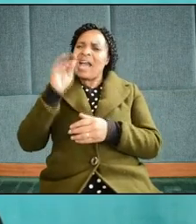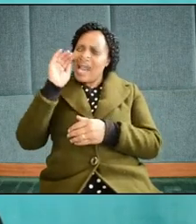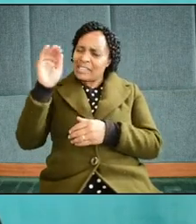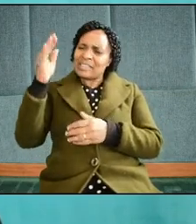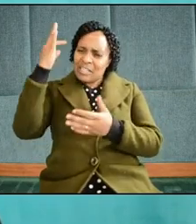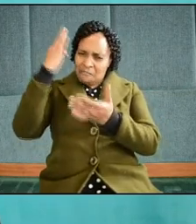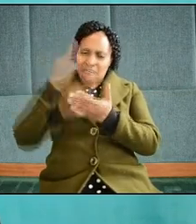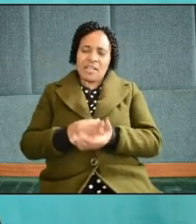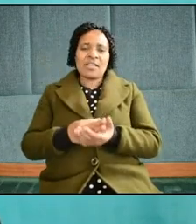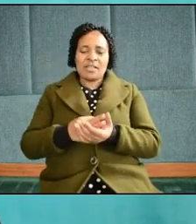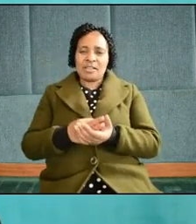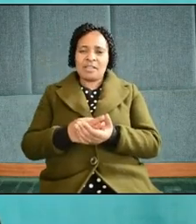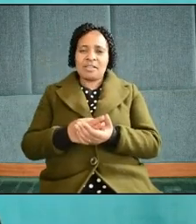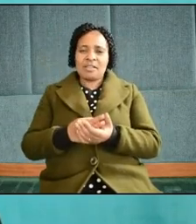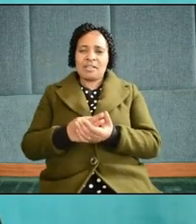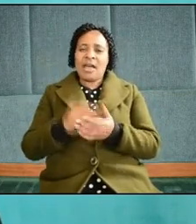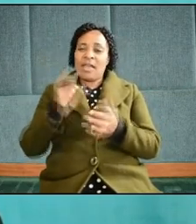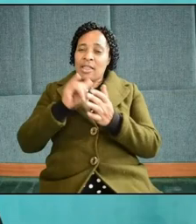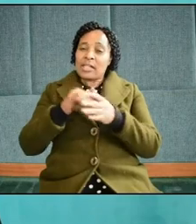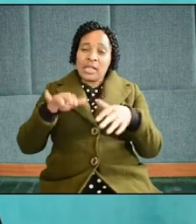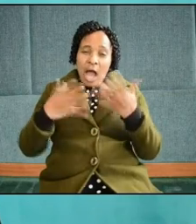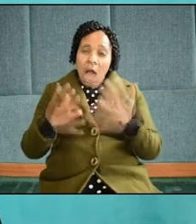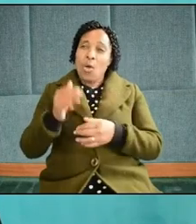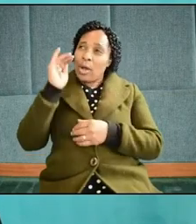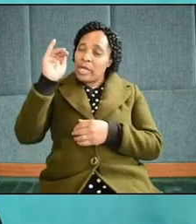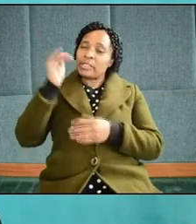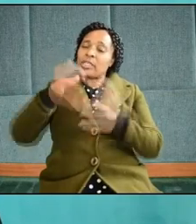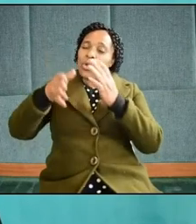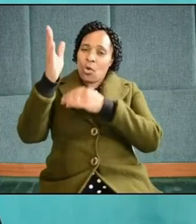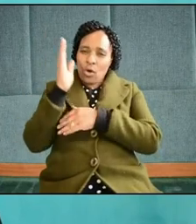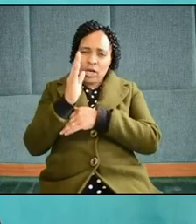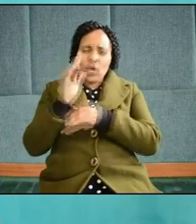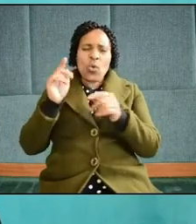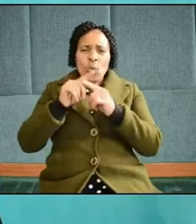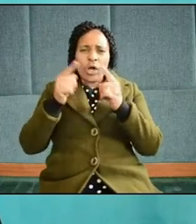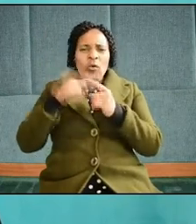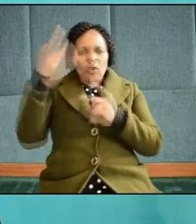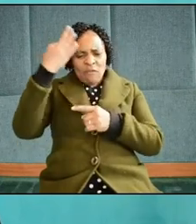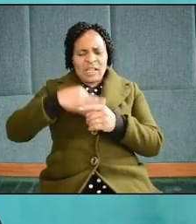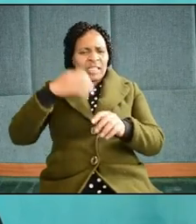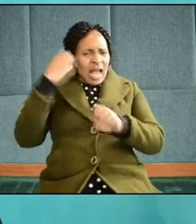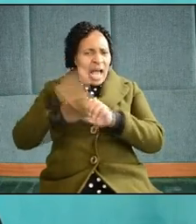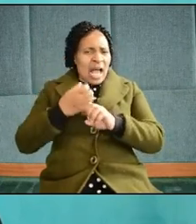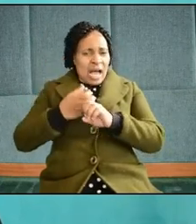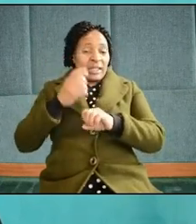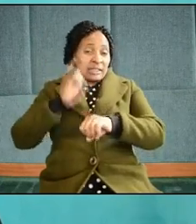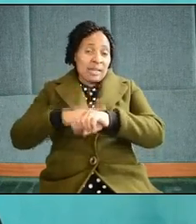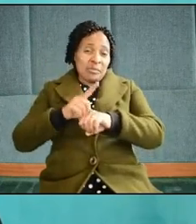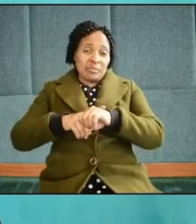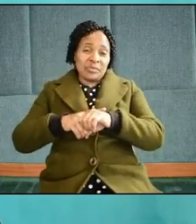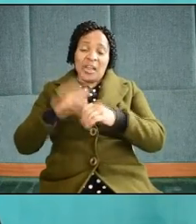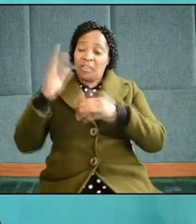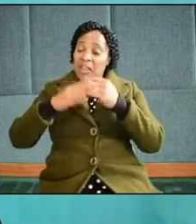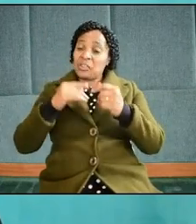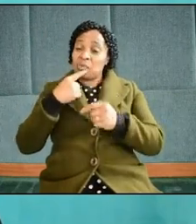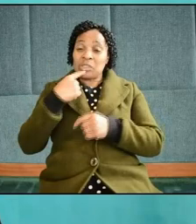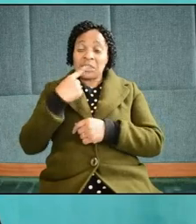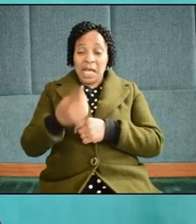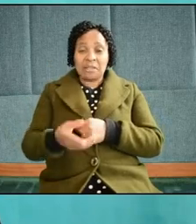faith, you see. And I think that's how we should begin asking God. That even when we face difficulties, instead of saying like,